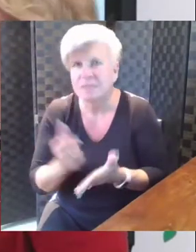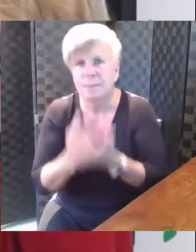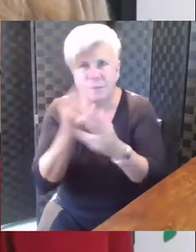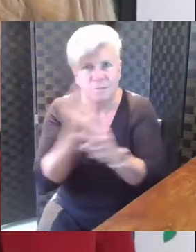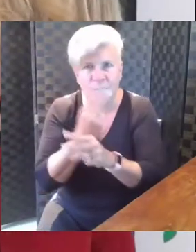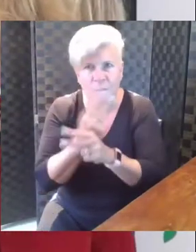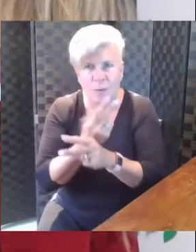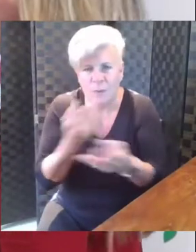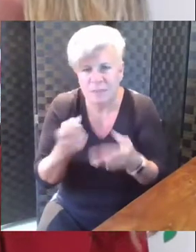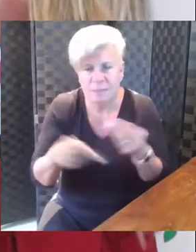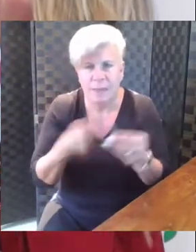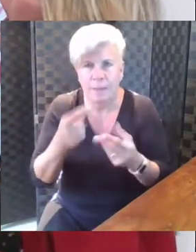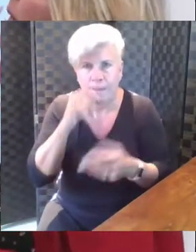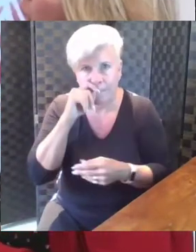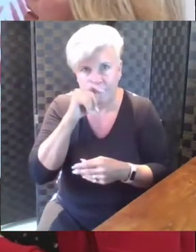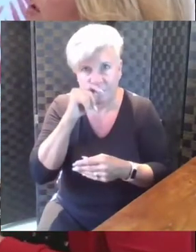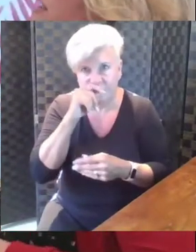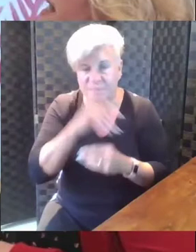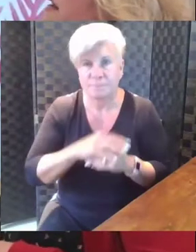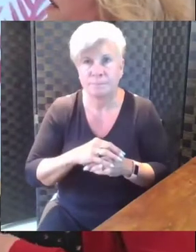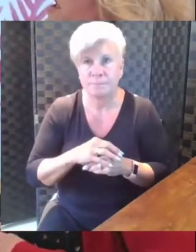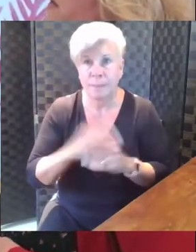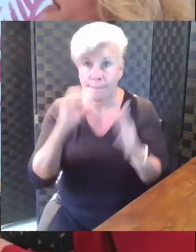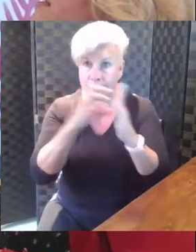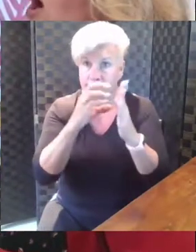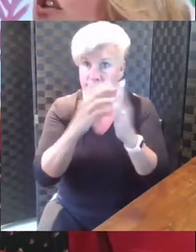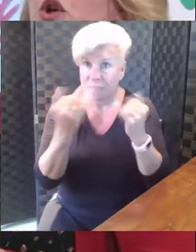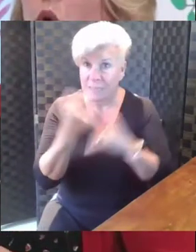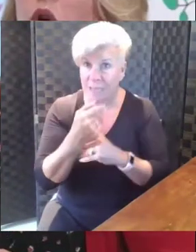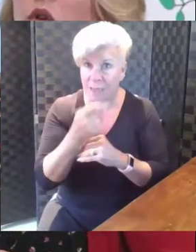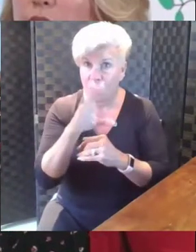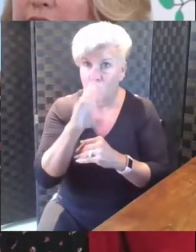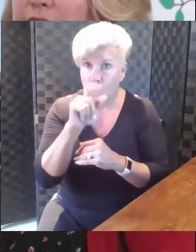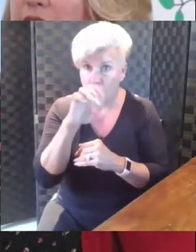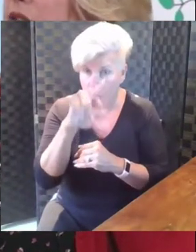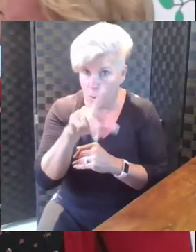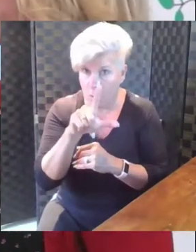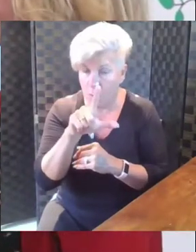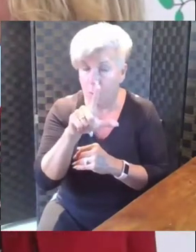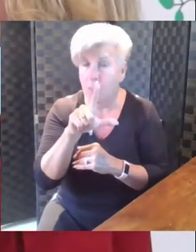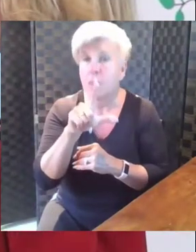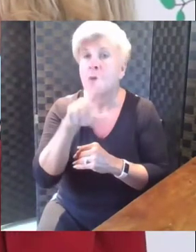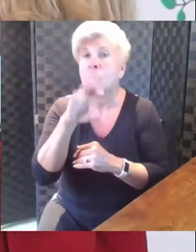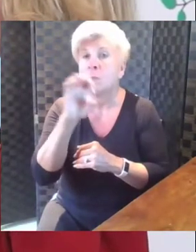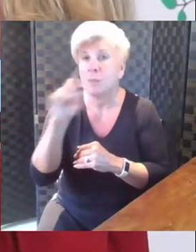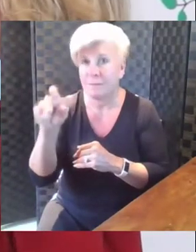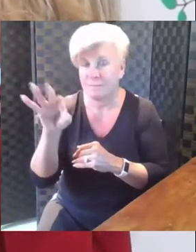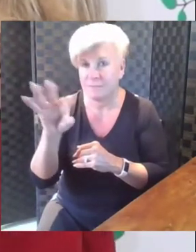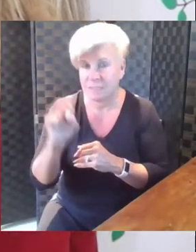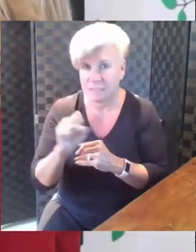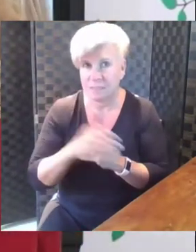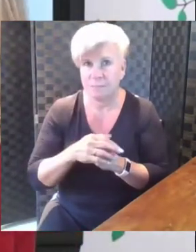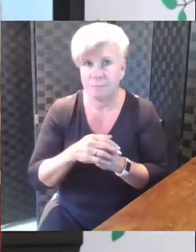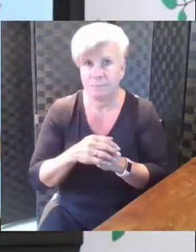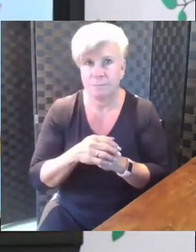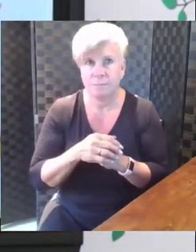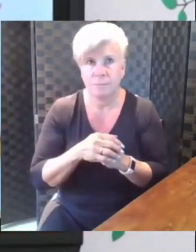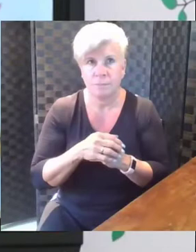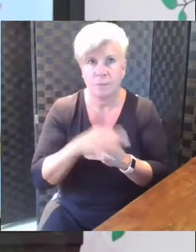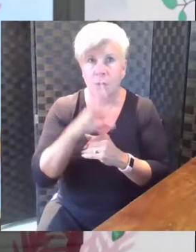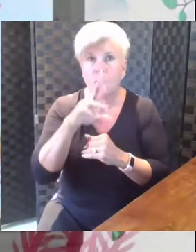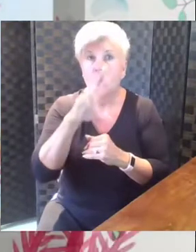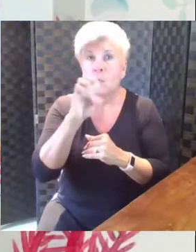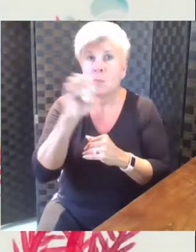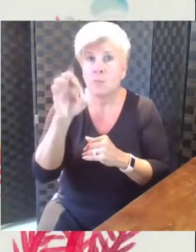out what this is about. Our passage today that we're going to read is called Coral Reefs. So reefs around